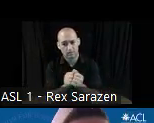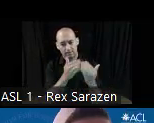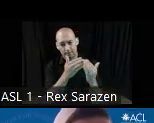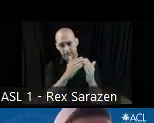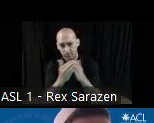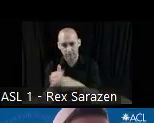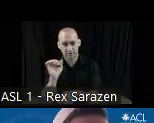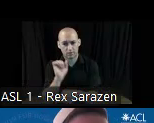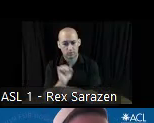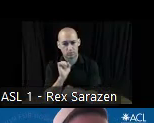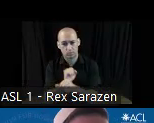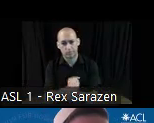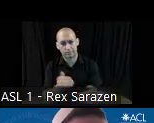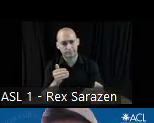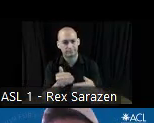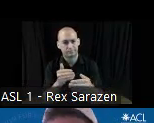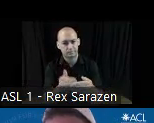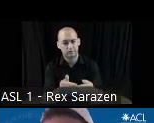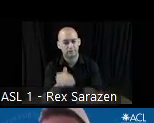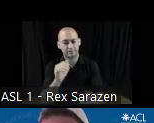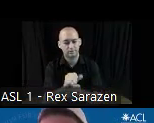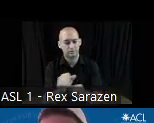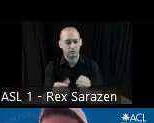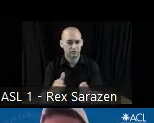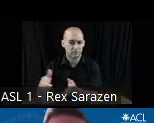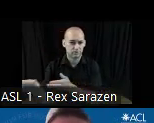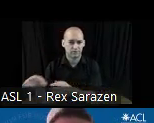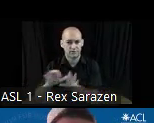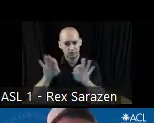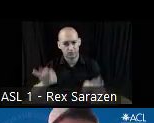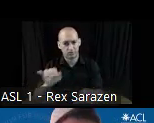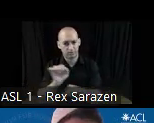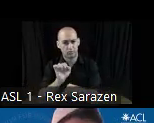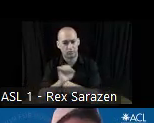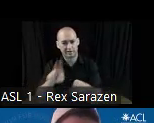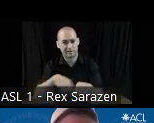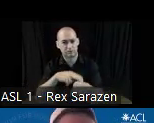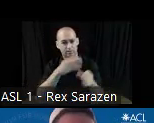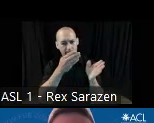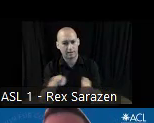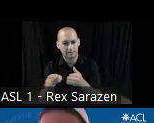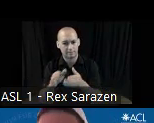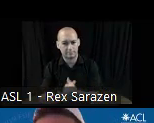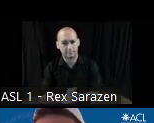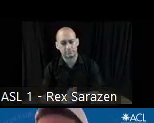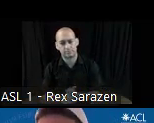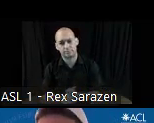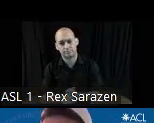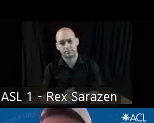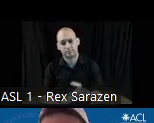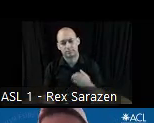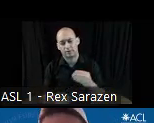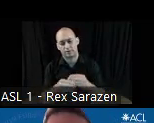work towards the strategic framework and national plan. So I also most